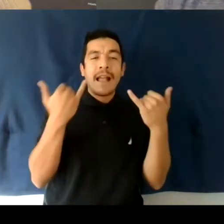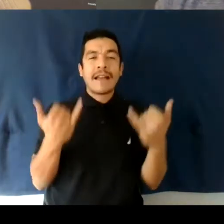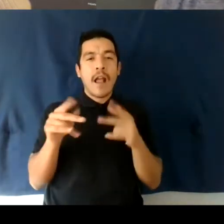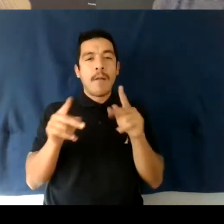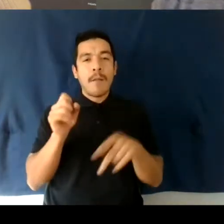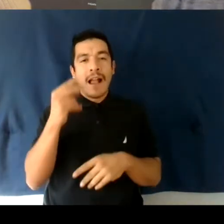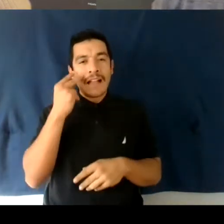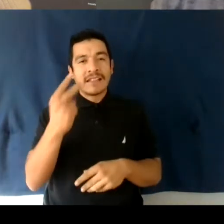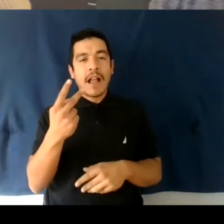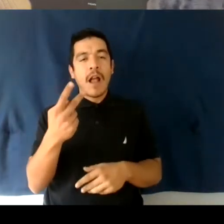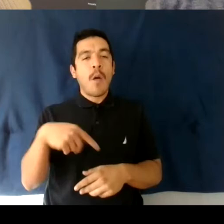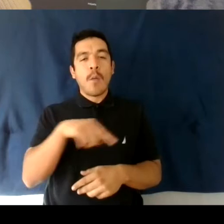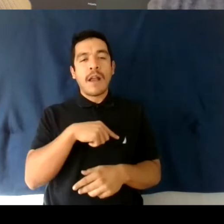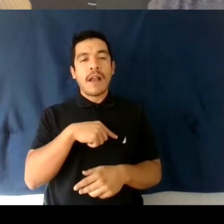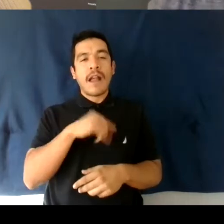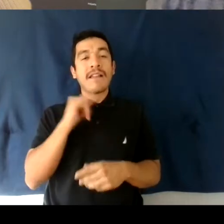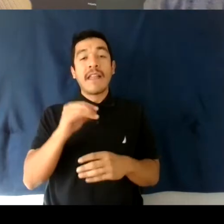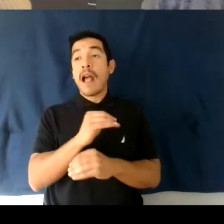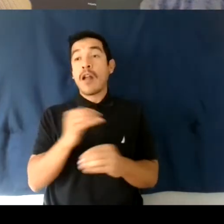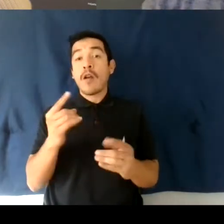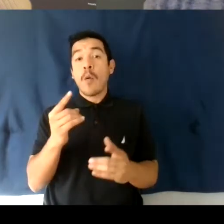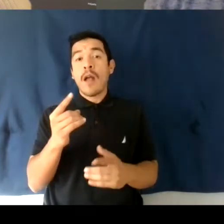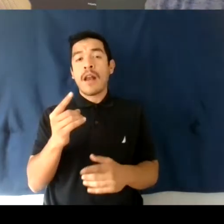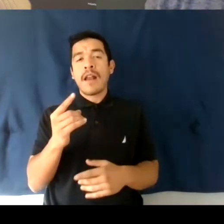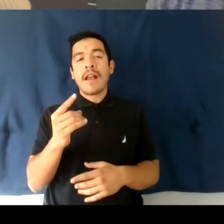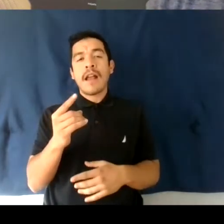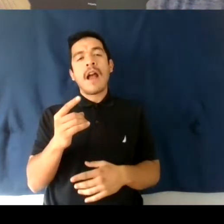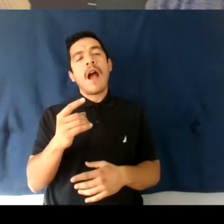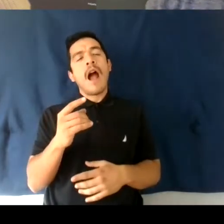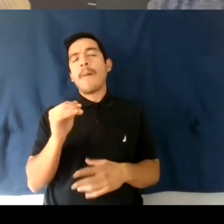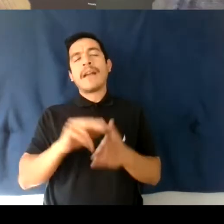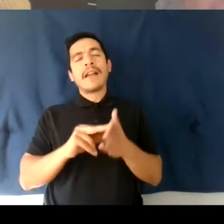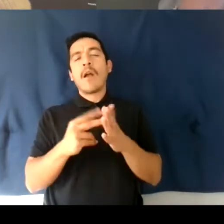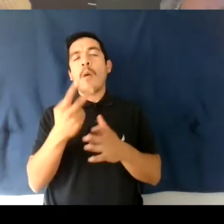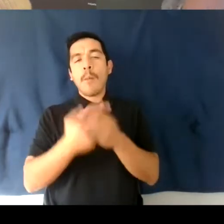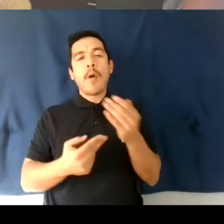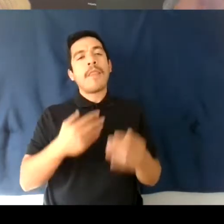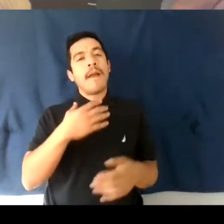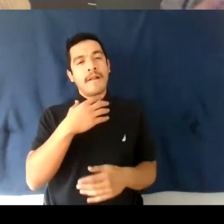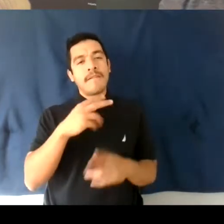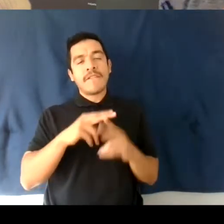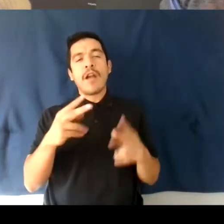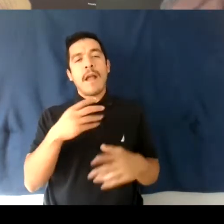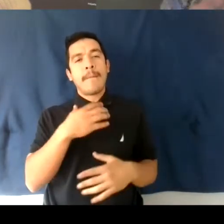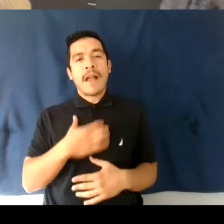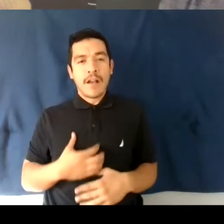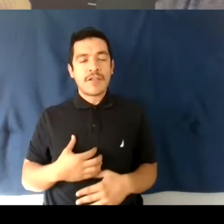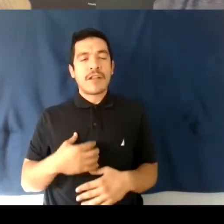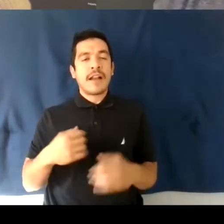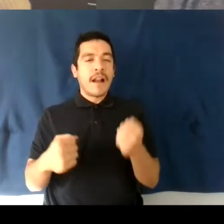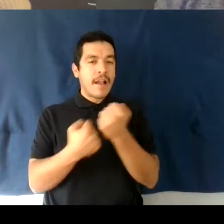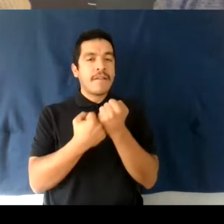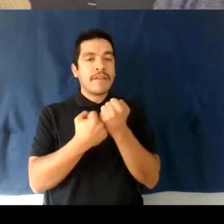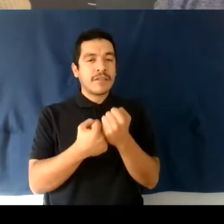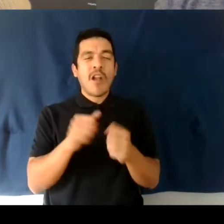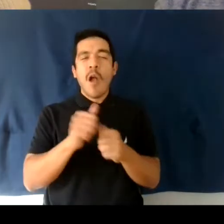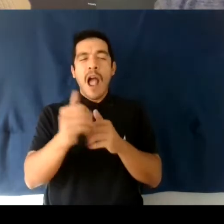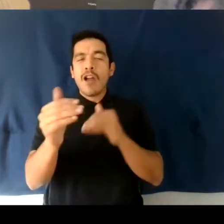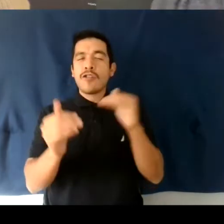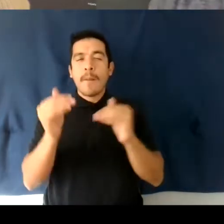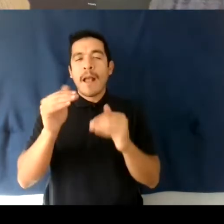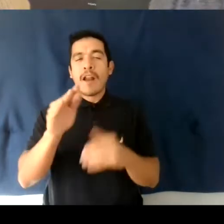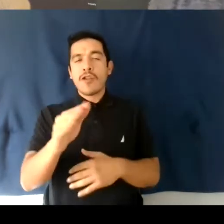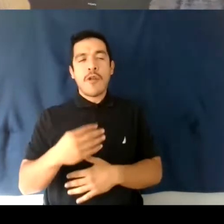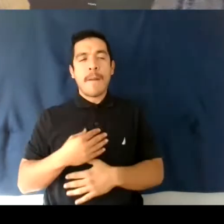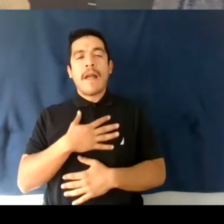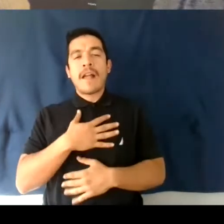that we are, or that know we're passionate advocates. So how do you balance that passion with your advocacy goals